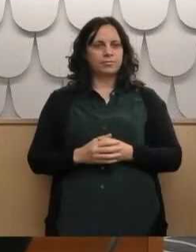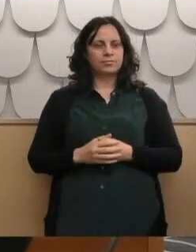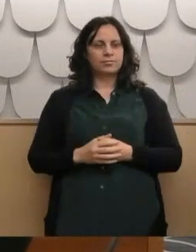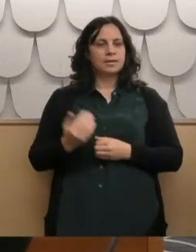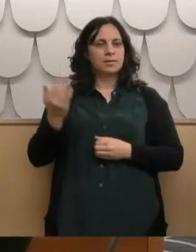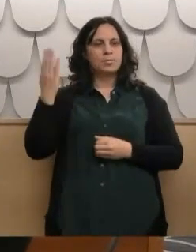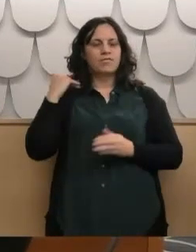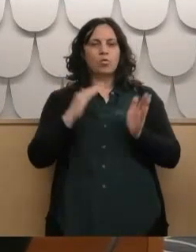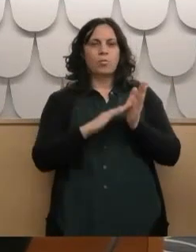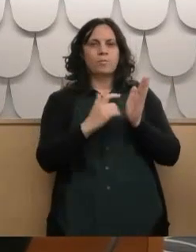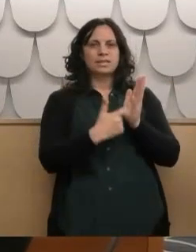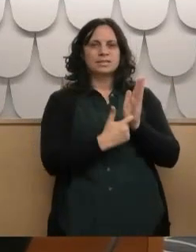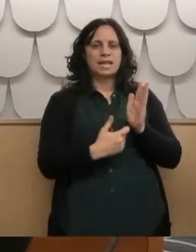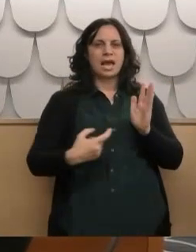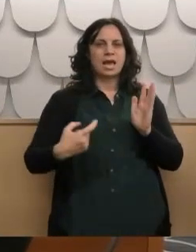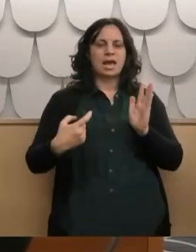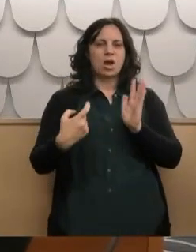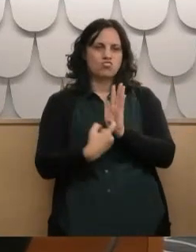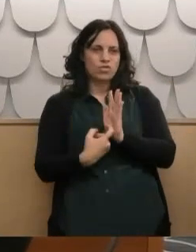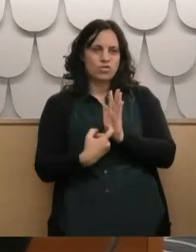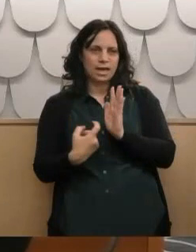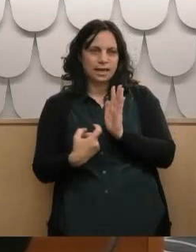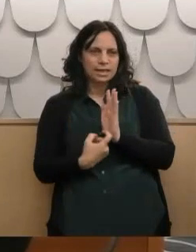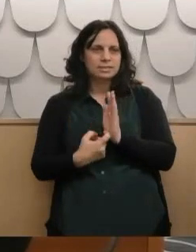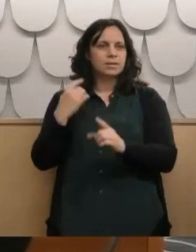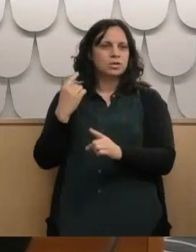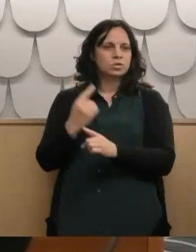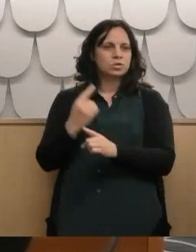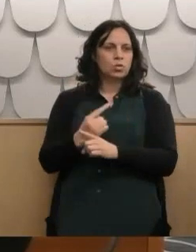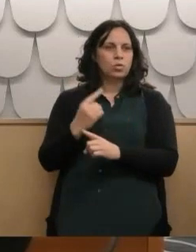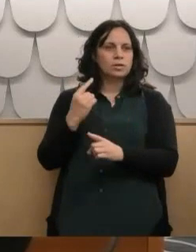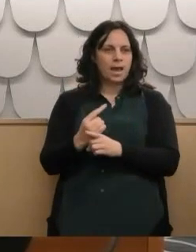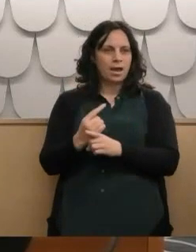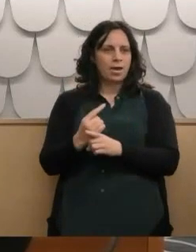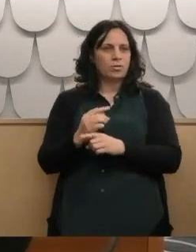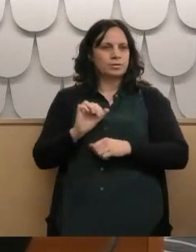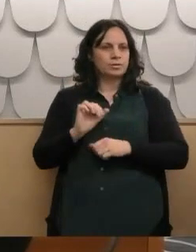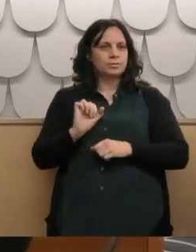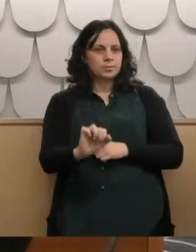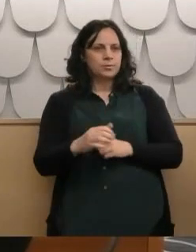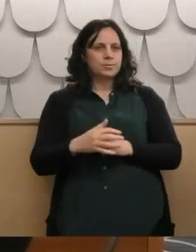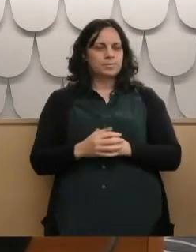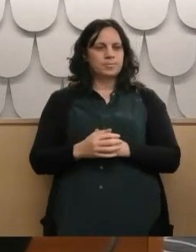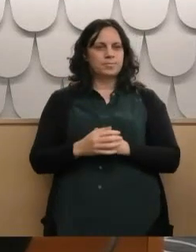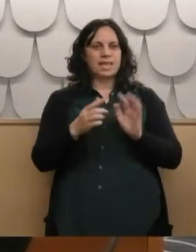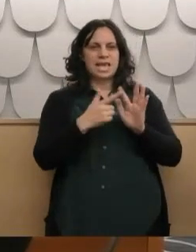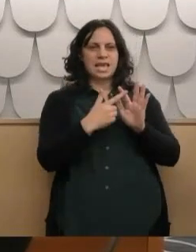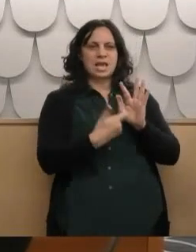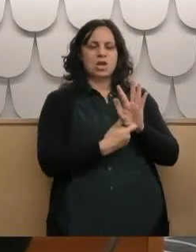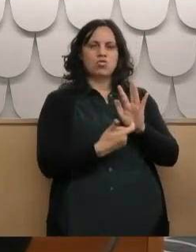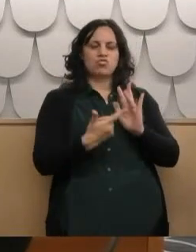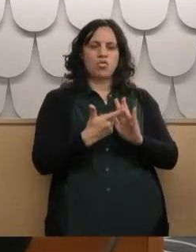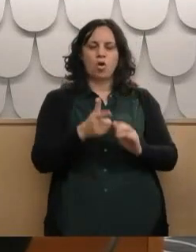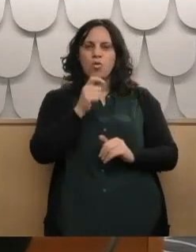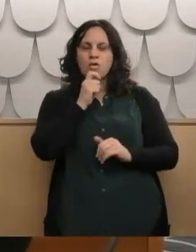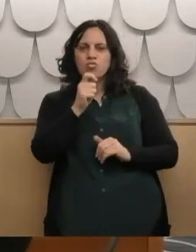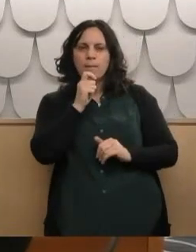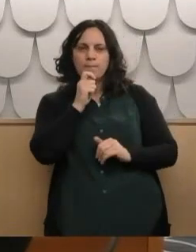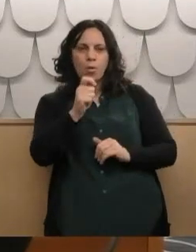suggestion that there should be the same ERO report, same extension to children who are in independent